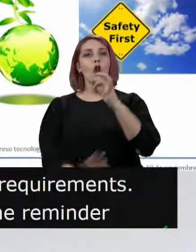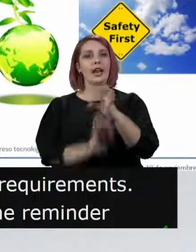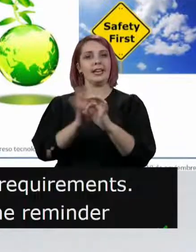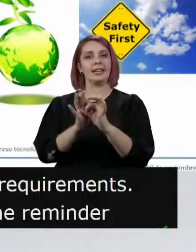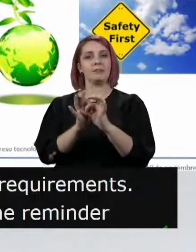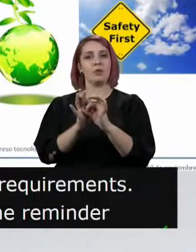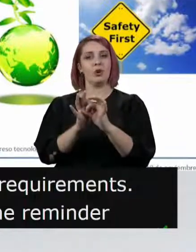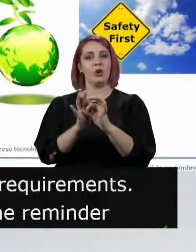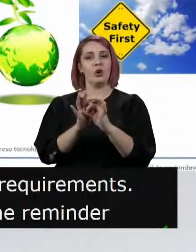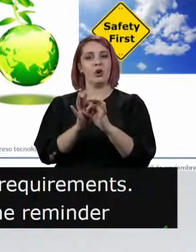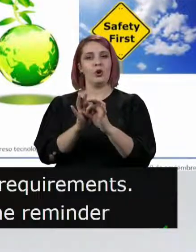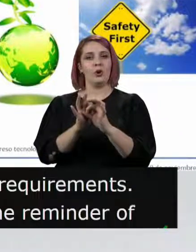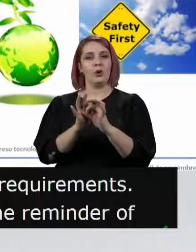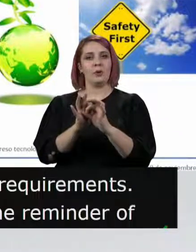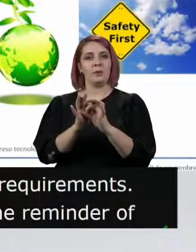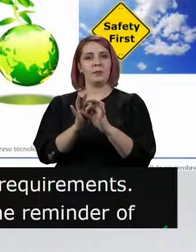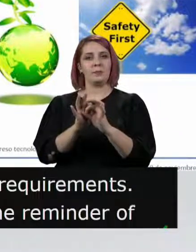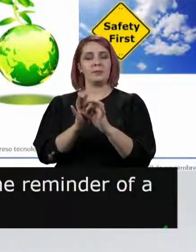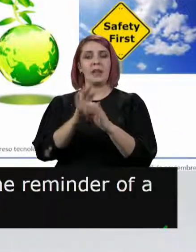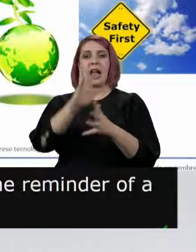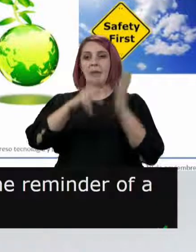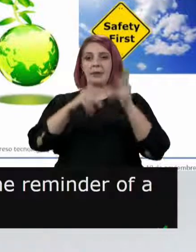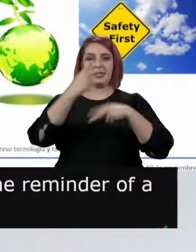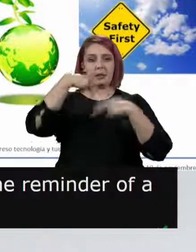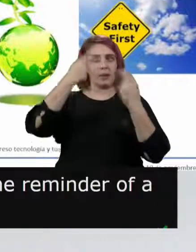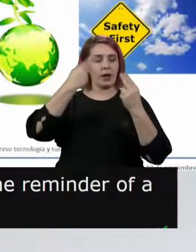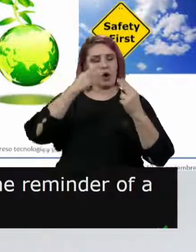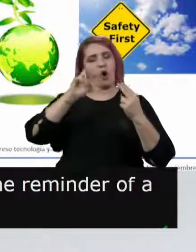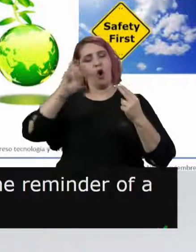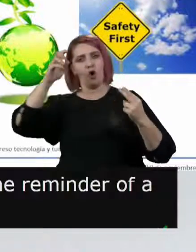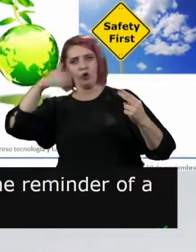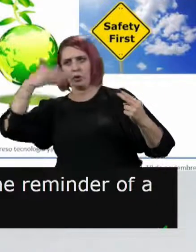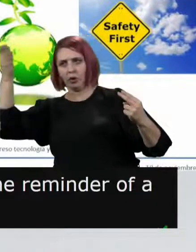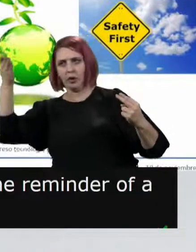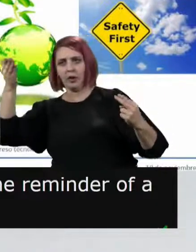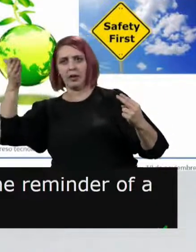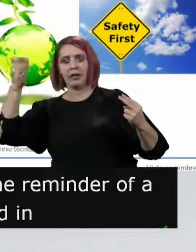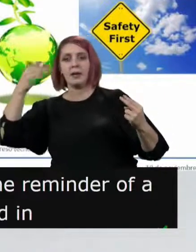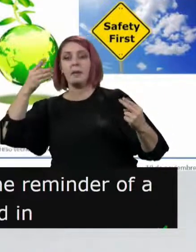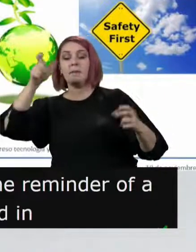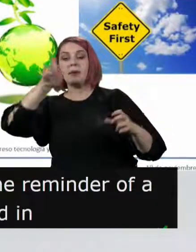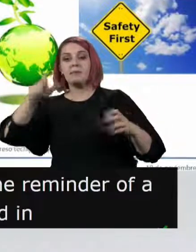quite different from the one that was used in the 70s.